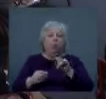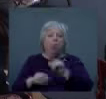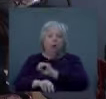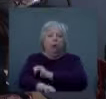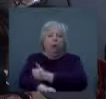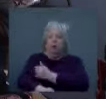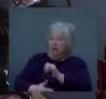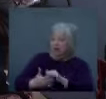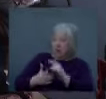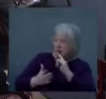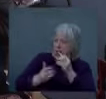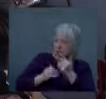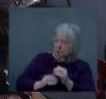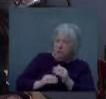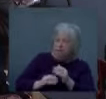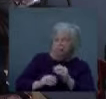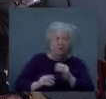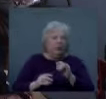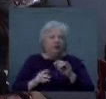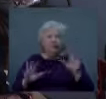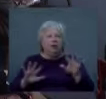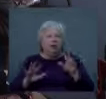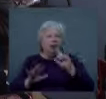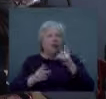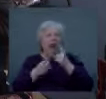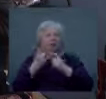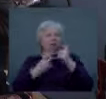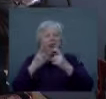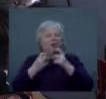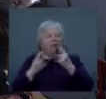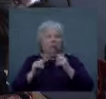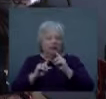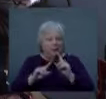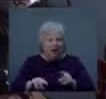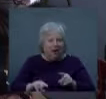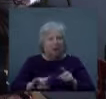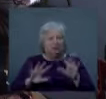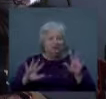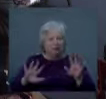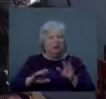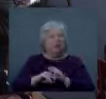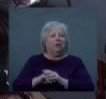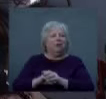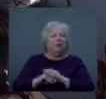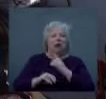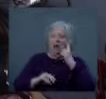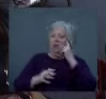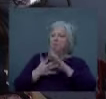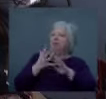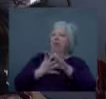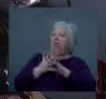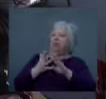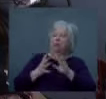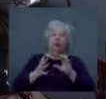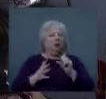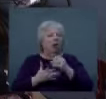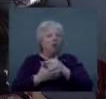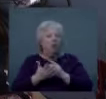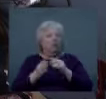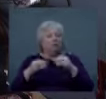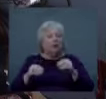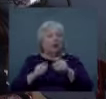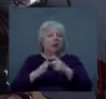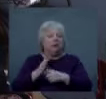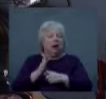limit? Is it all getting spent on this? Mr. Scrable, you're asking me a question. I'm trying to answer the question. Okay. I'm confused. And so part of the sales